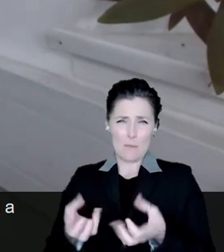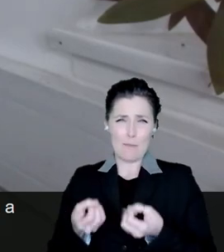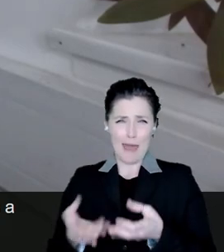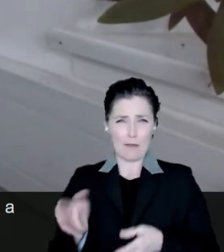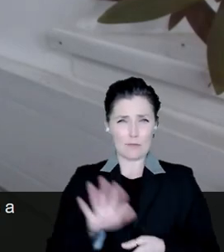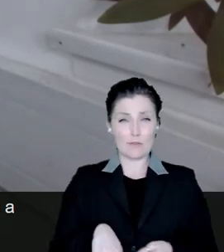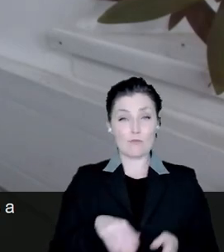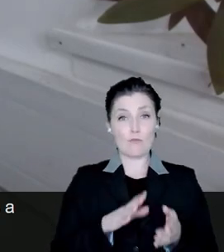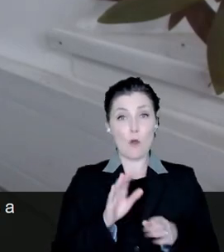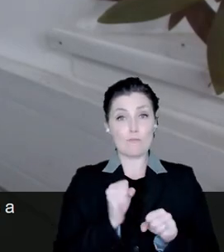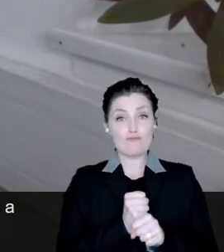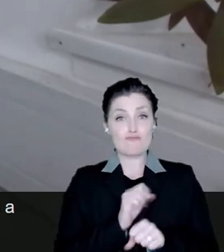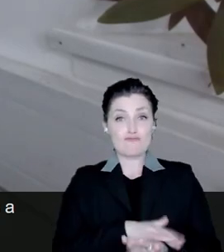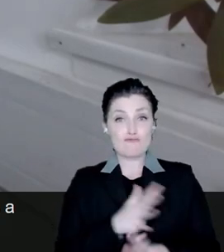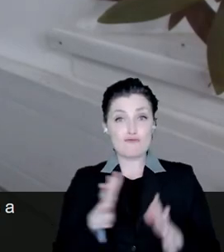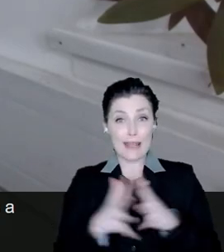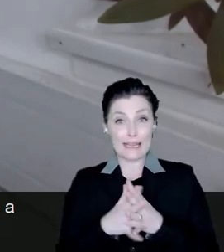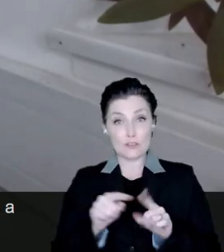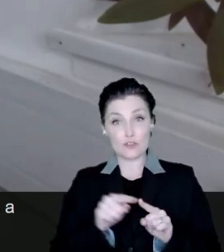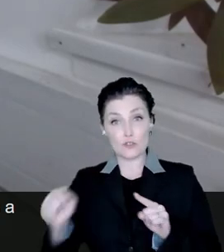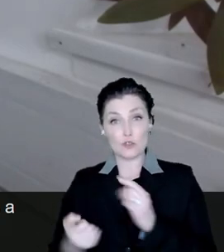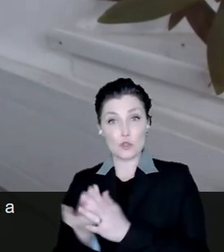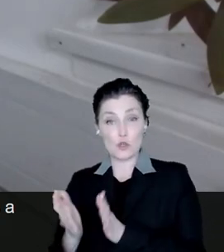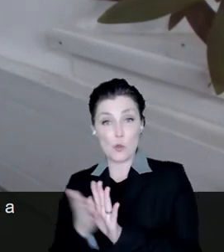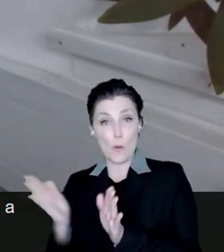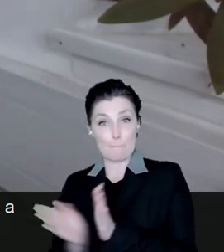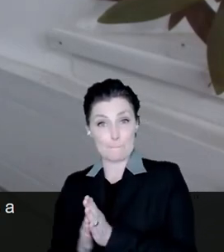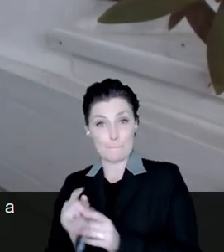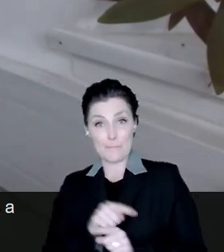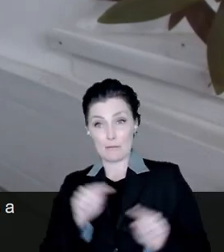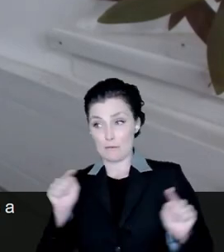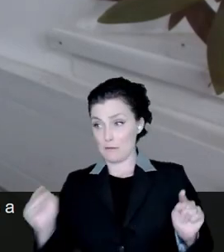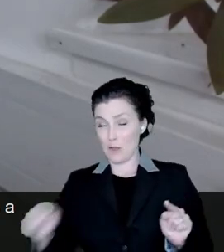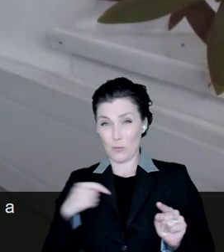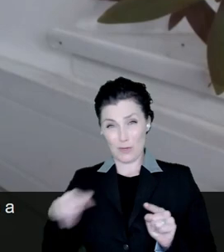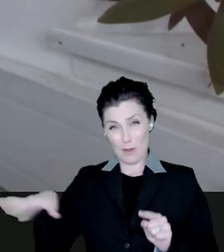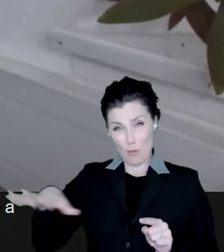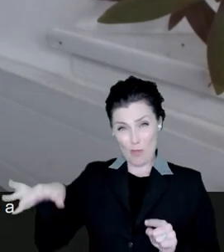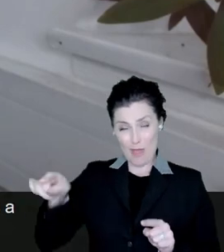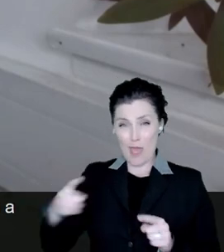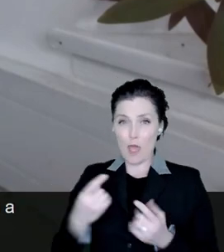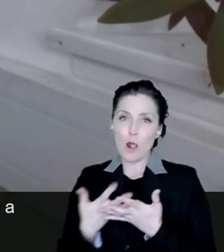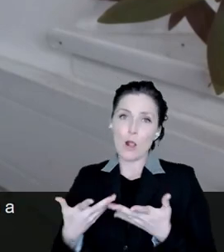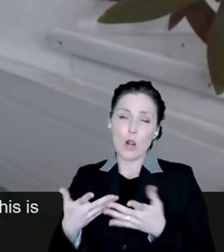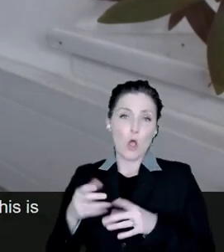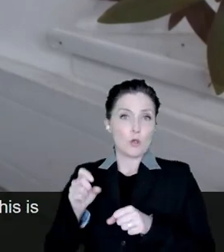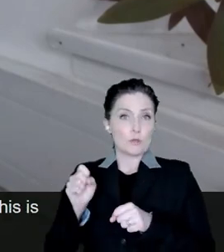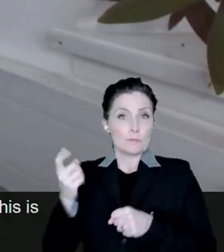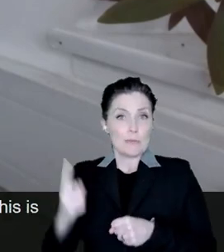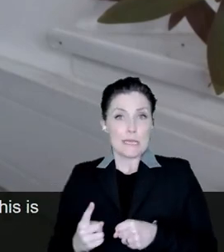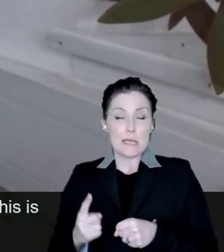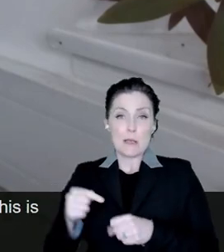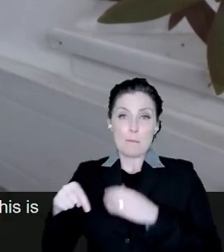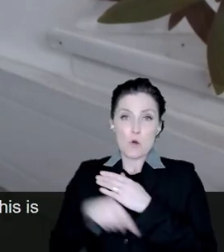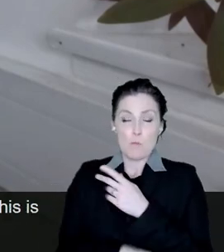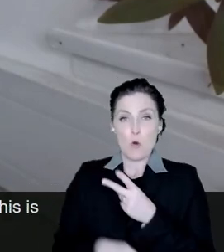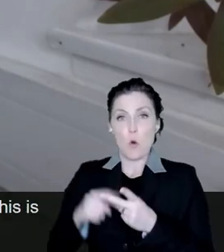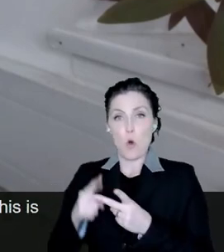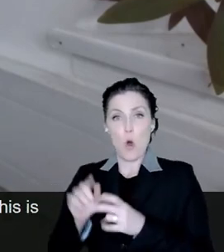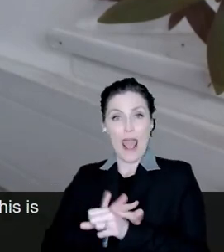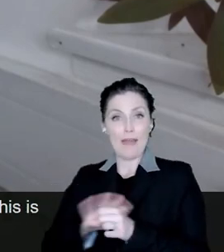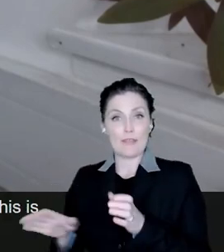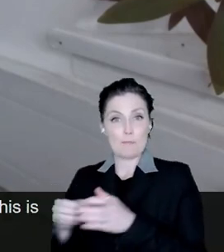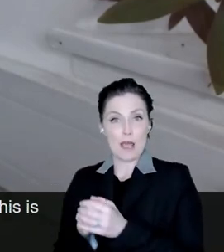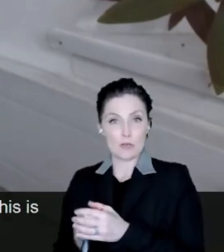awful idea. We know in Newham, for instance, that there's disproportionately people from ethnic minority backgrounds and low-income backgrounds. So this is not just an air pollution